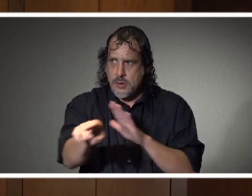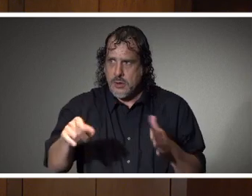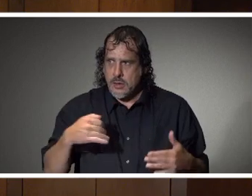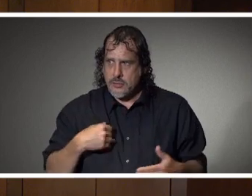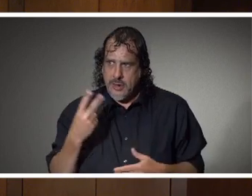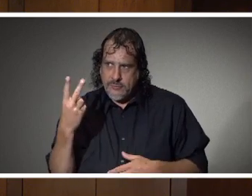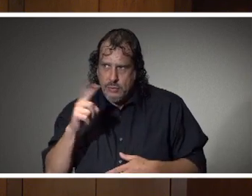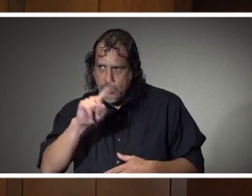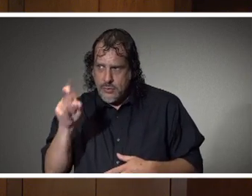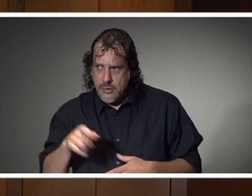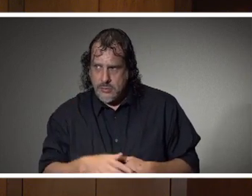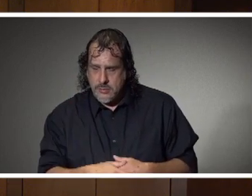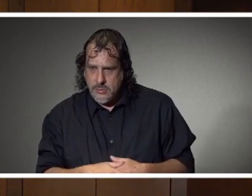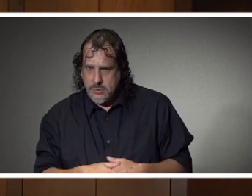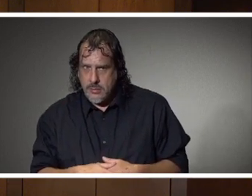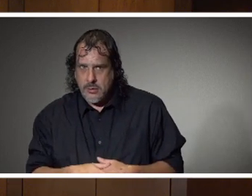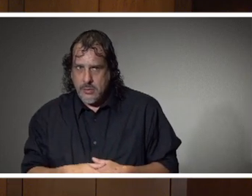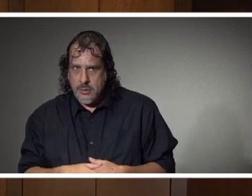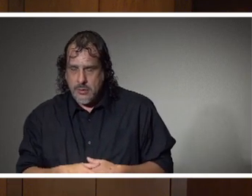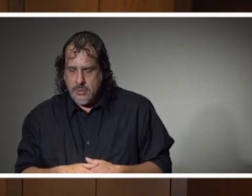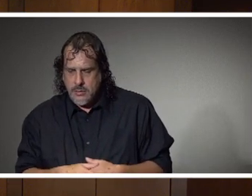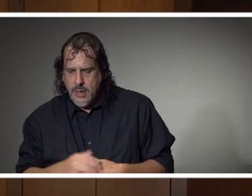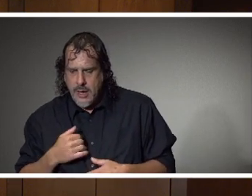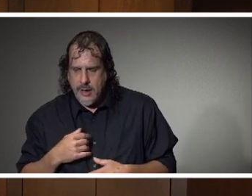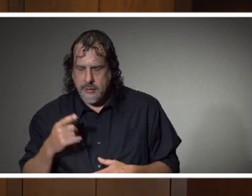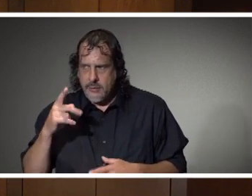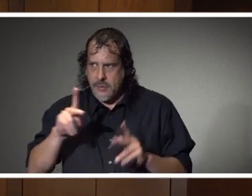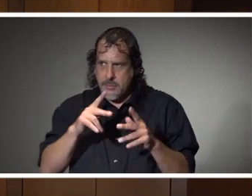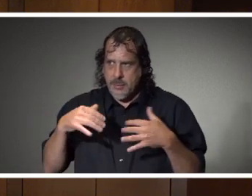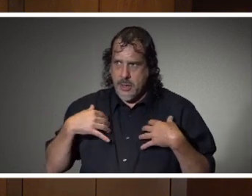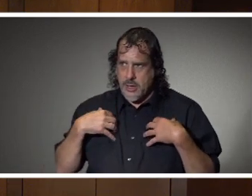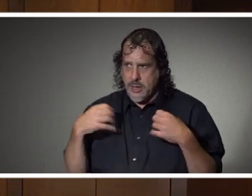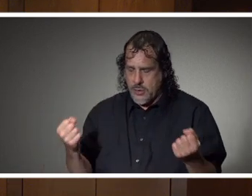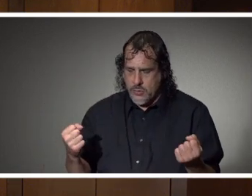questions for that. As a member of Kappa Alpha Order and your participant,